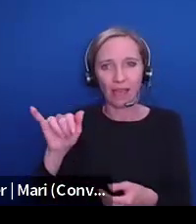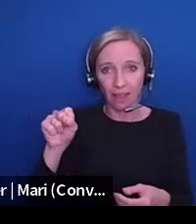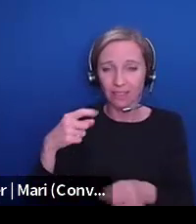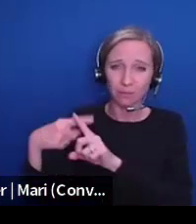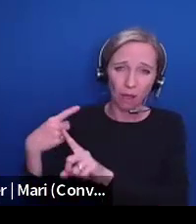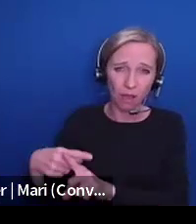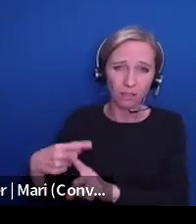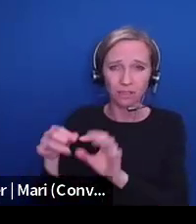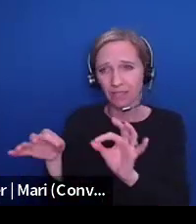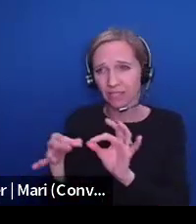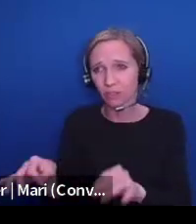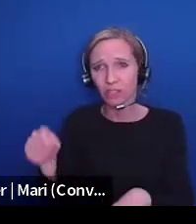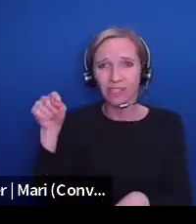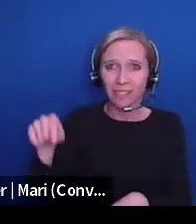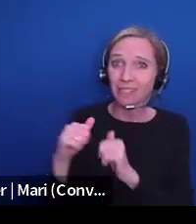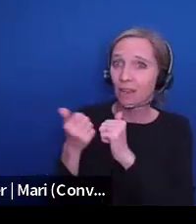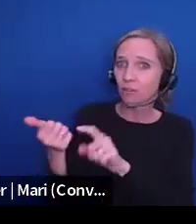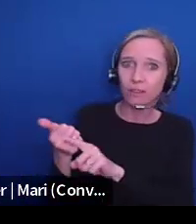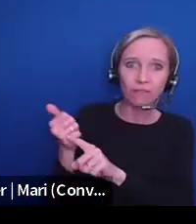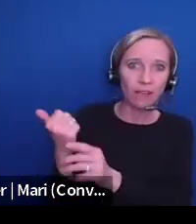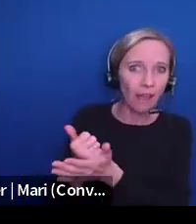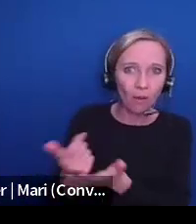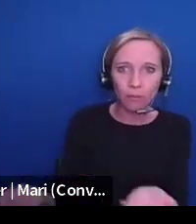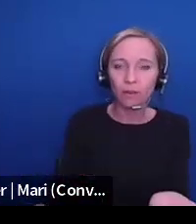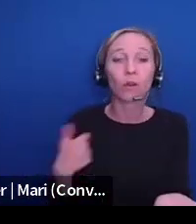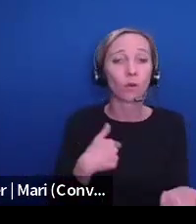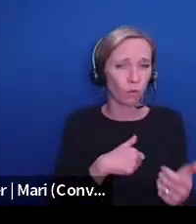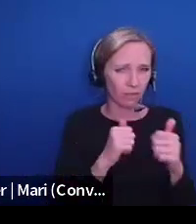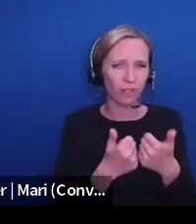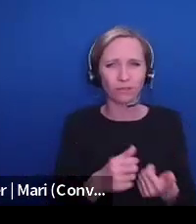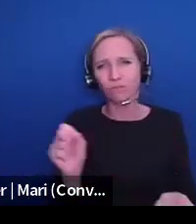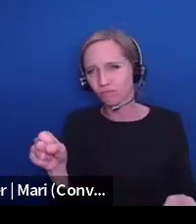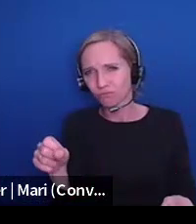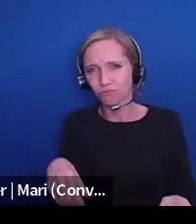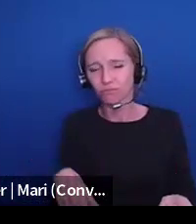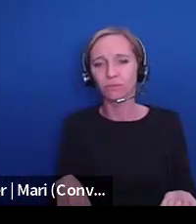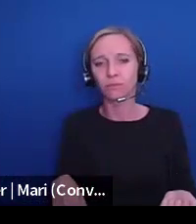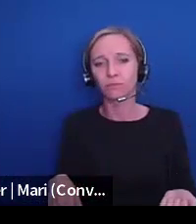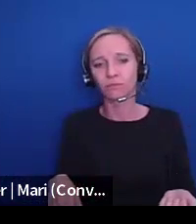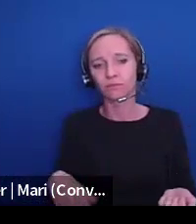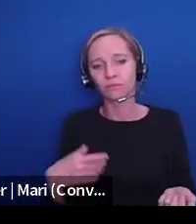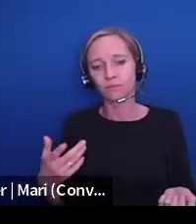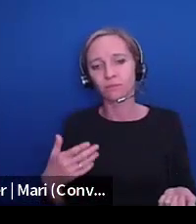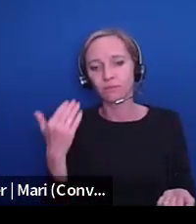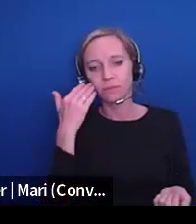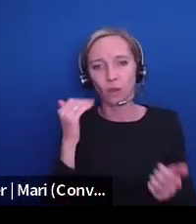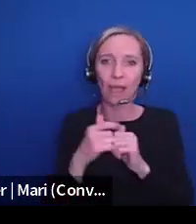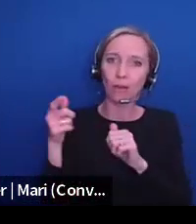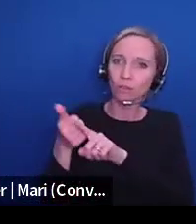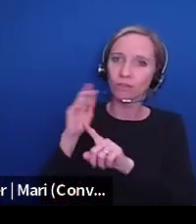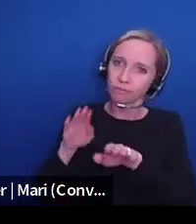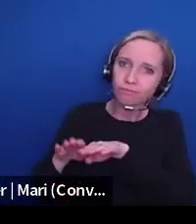talking about like, this is how you can help, these are the challenges that we have, and this is how you can, you know, you step in and